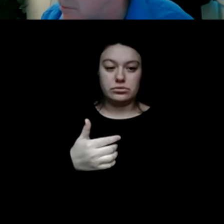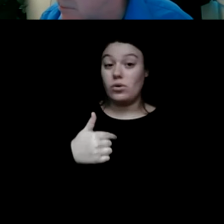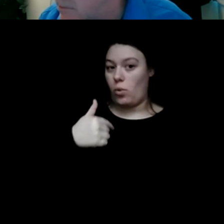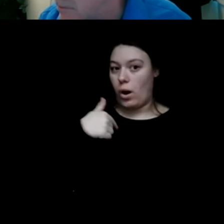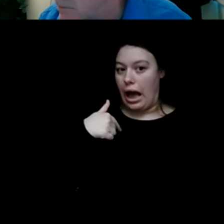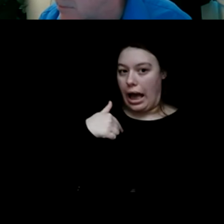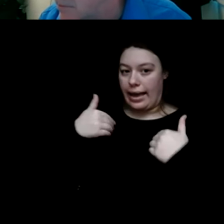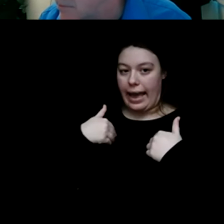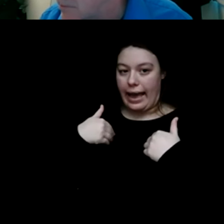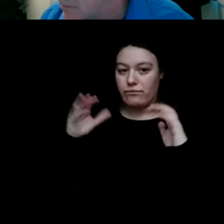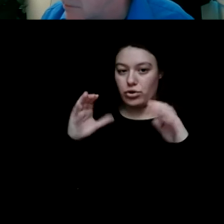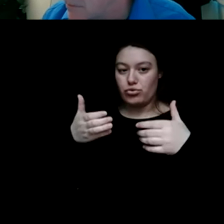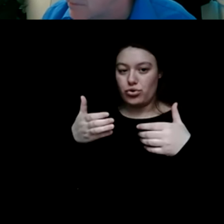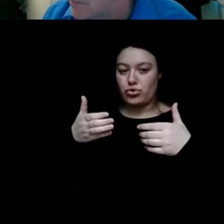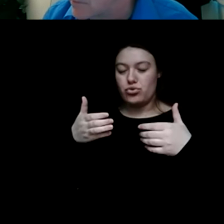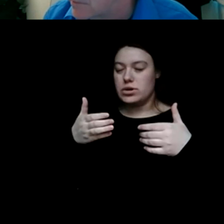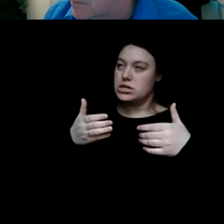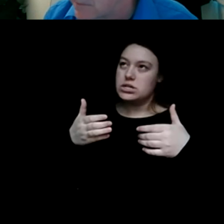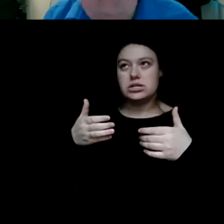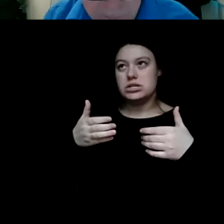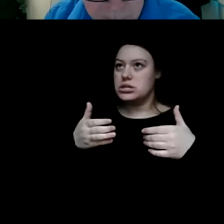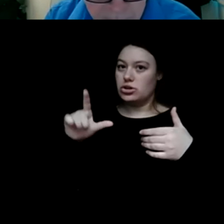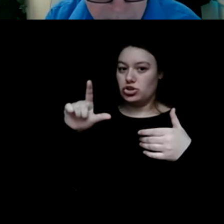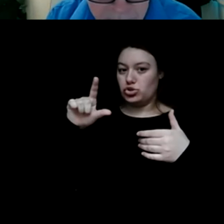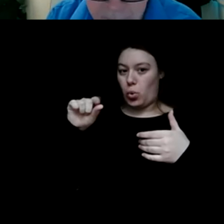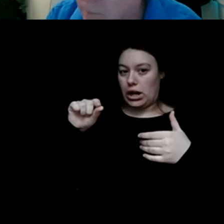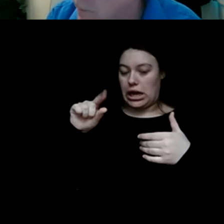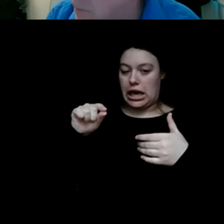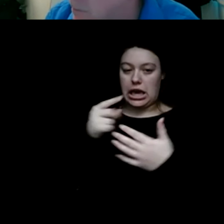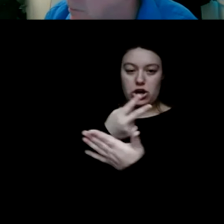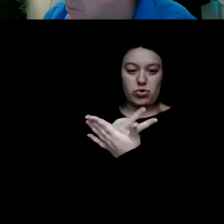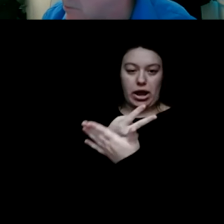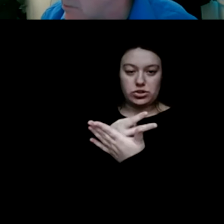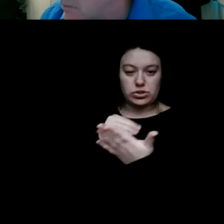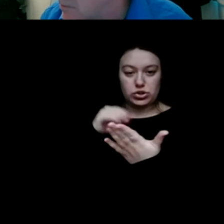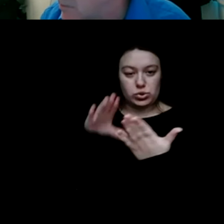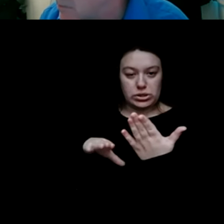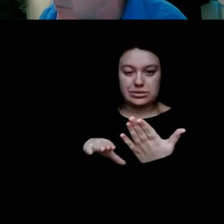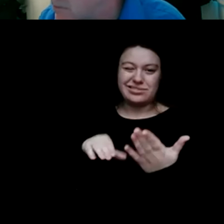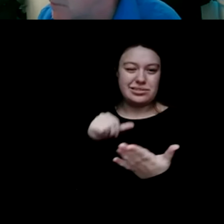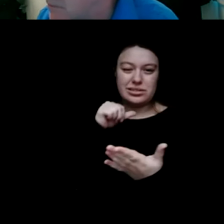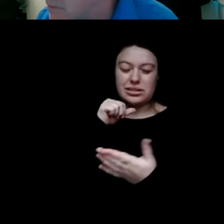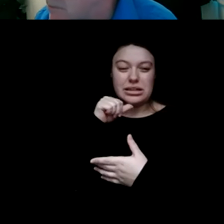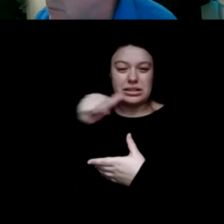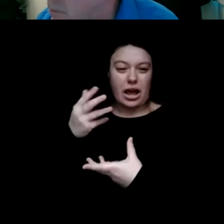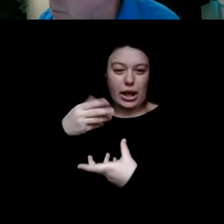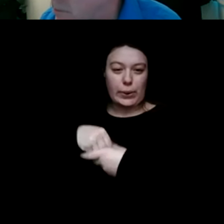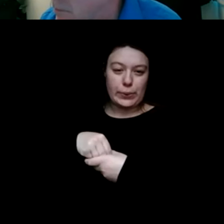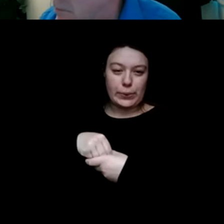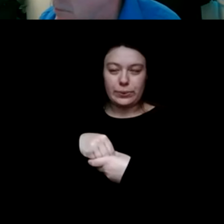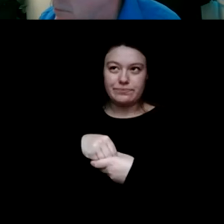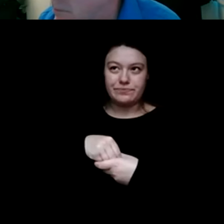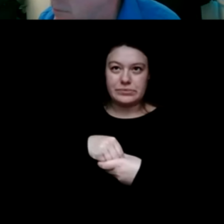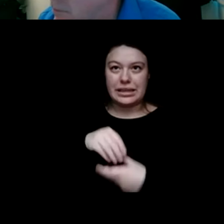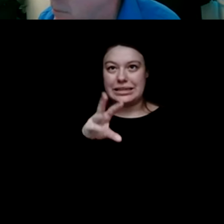about 20 graduate students and postdocs, and doesn't include, probably 6 to 10